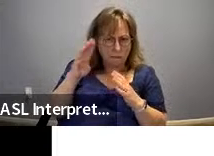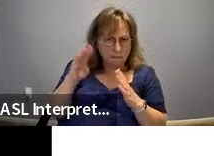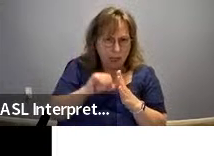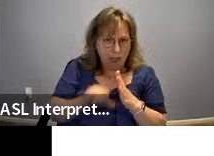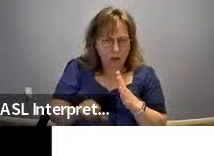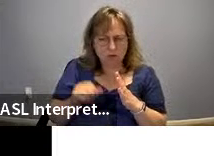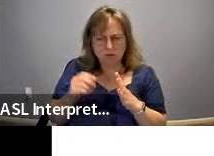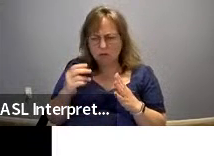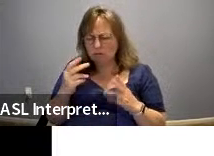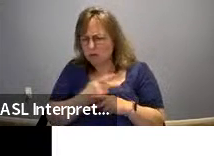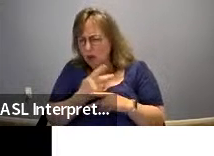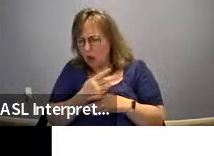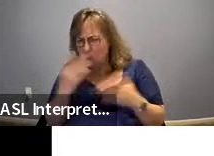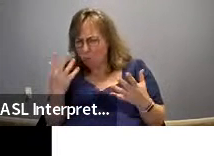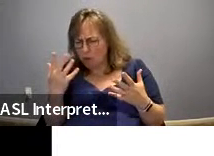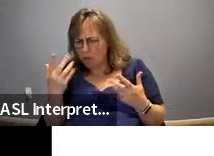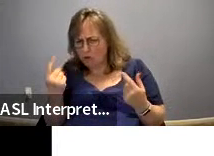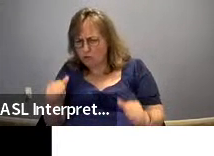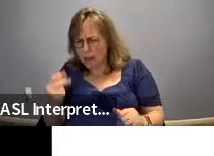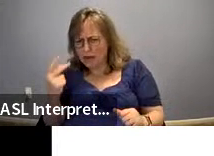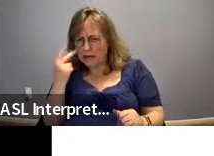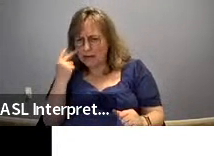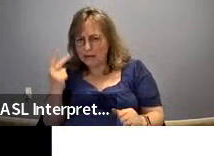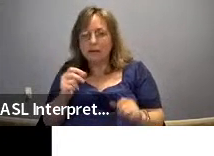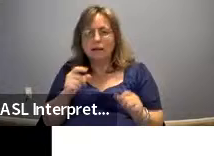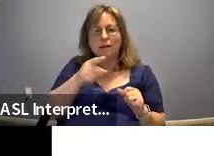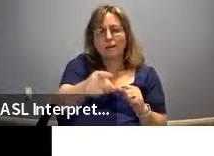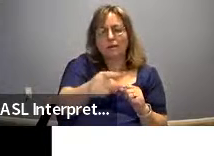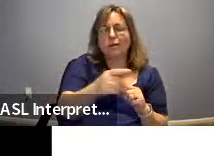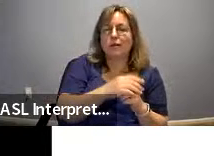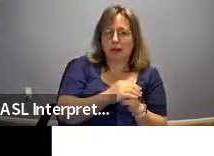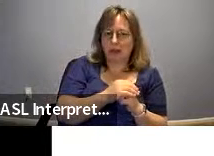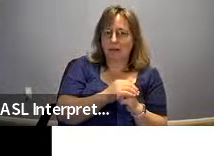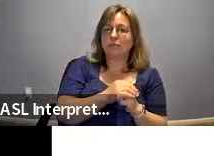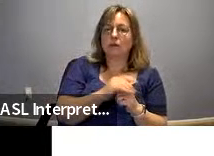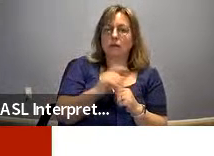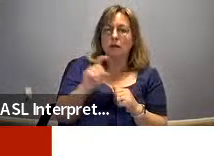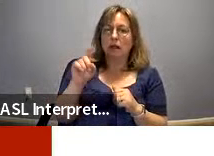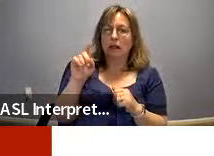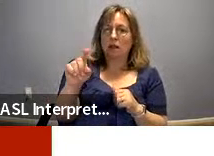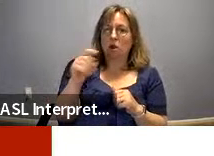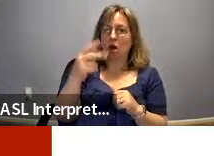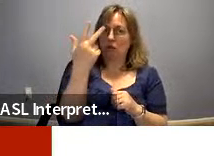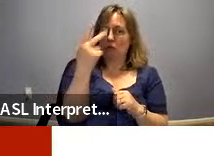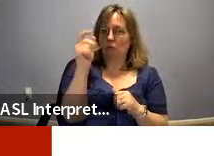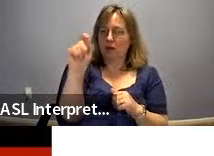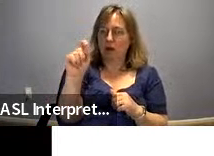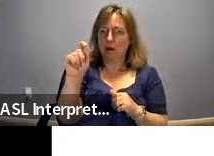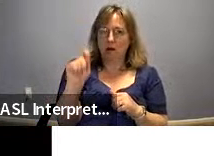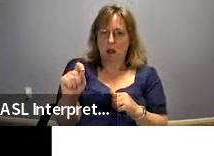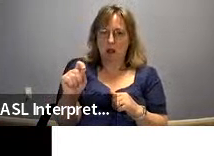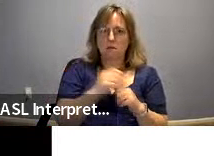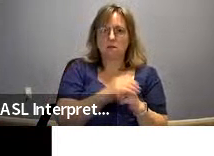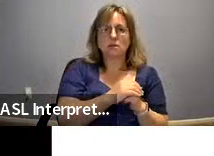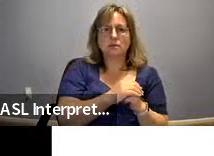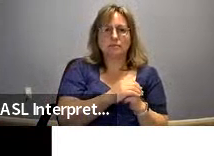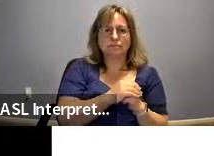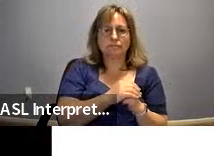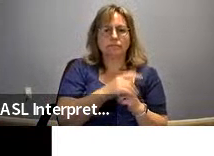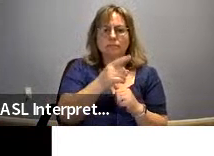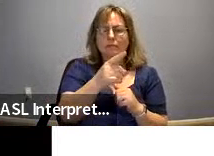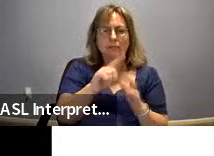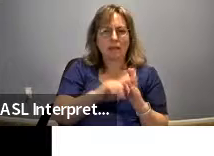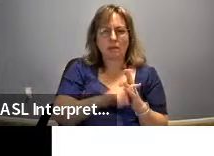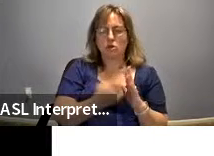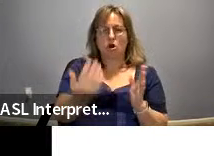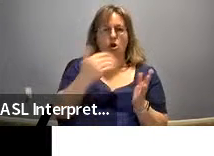you can tap on the three dots, and that will either copy the website address or hello and welcome. In this video, we'll